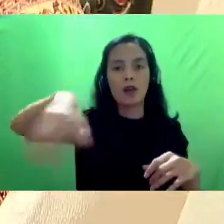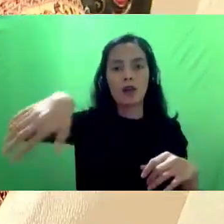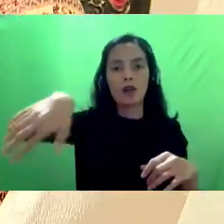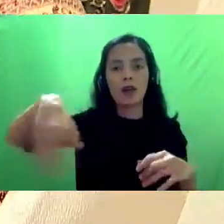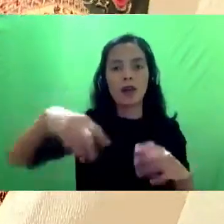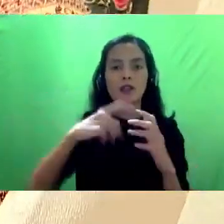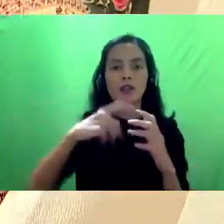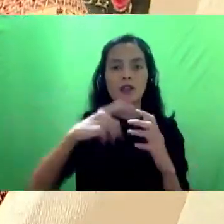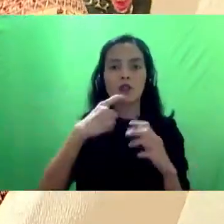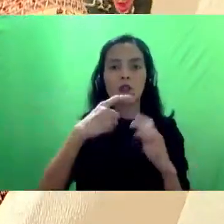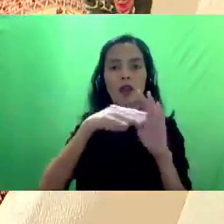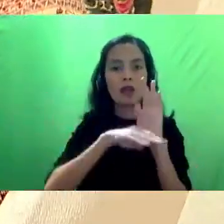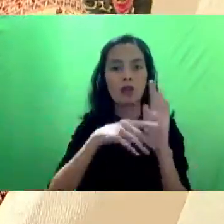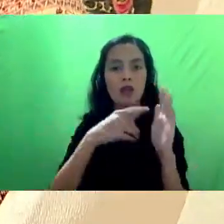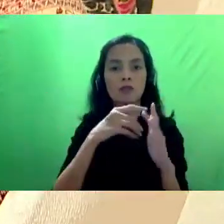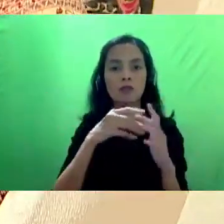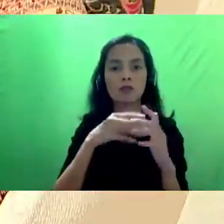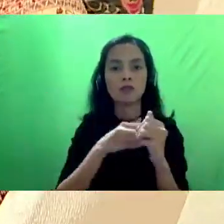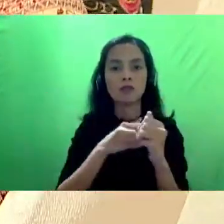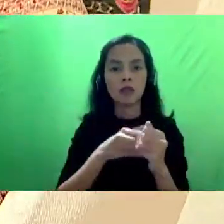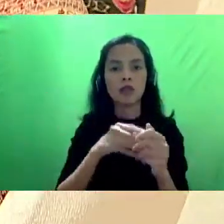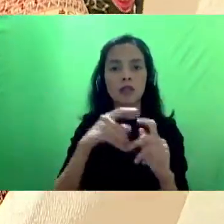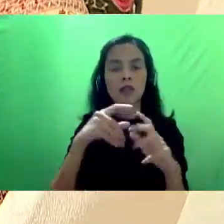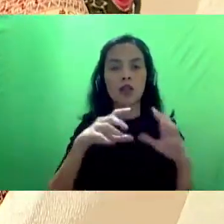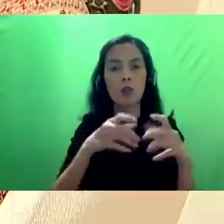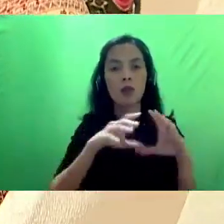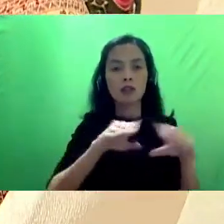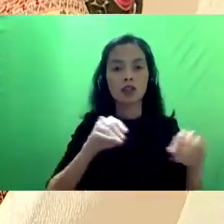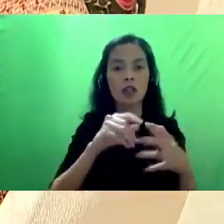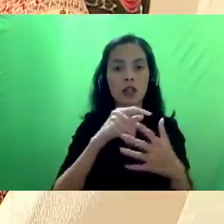Force 5, there is a